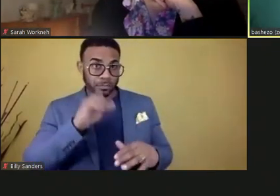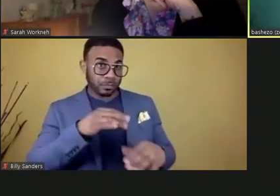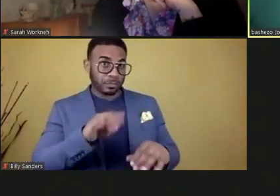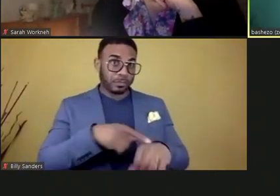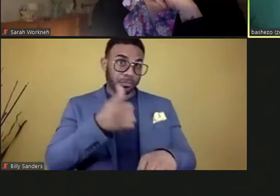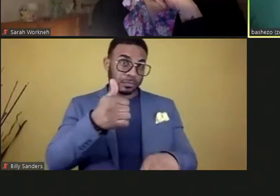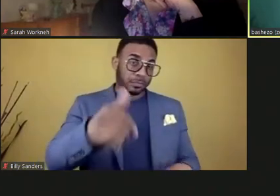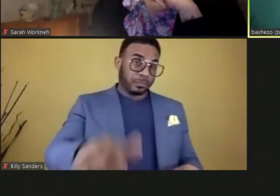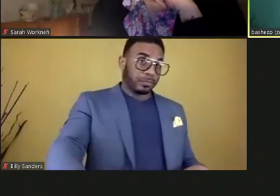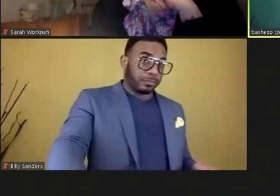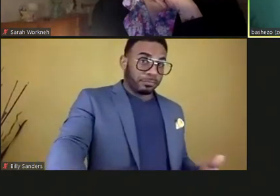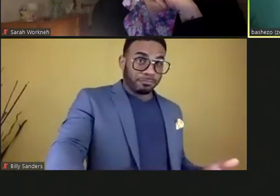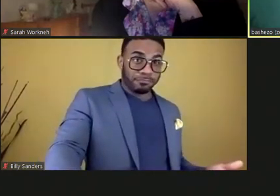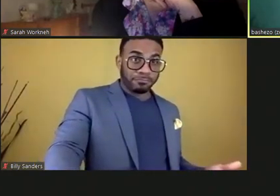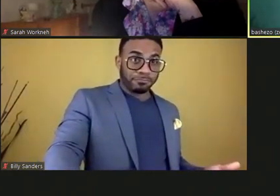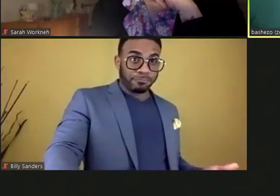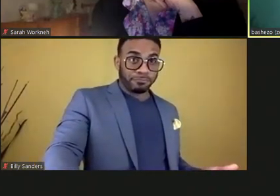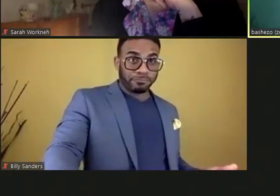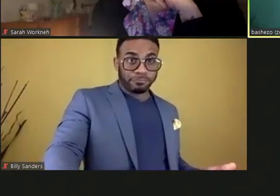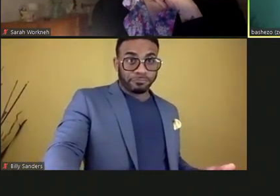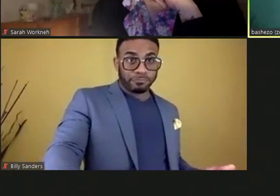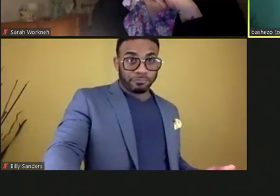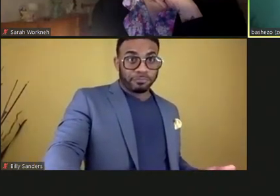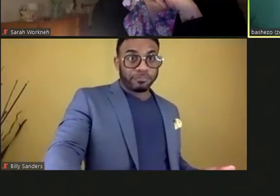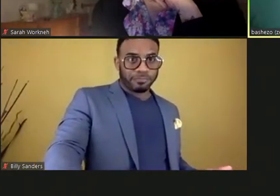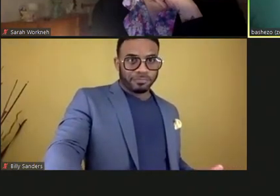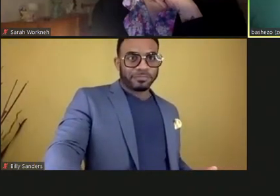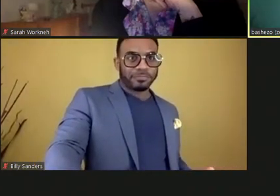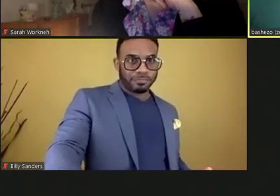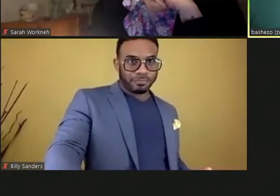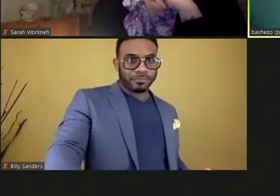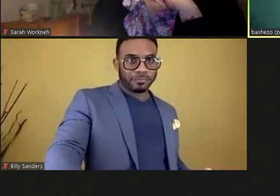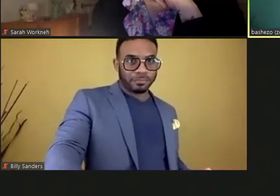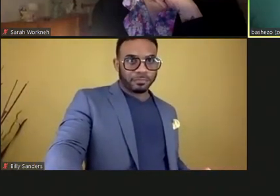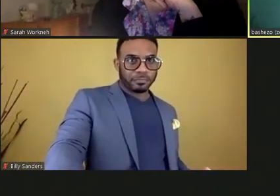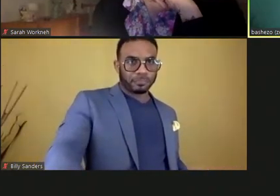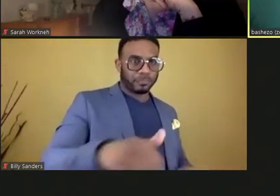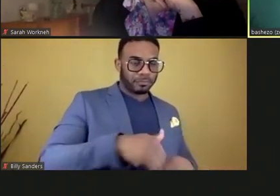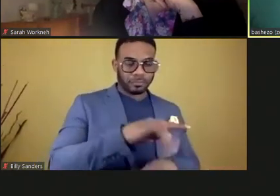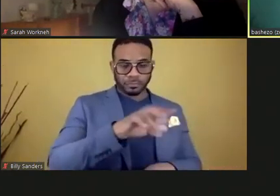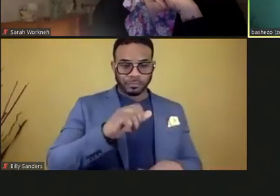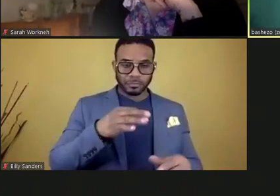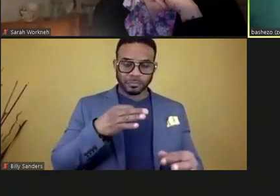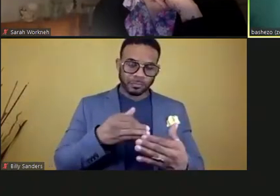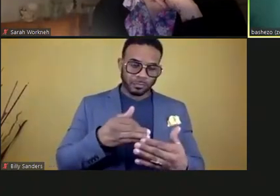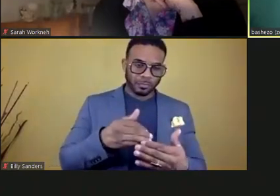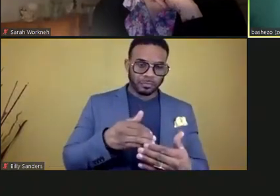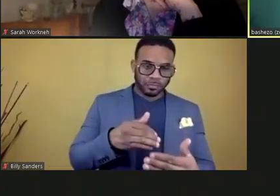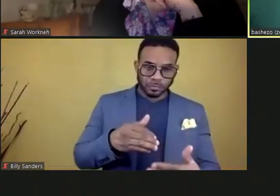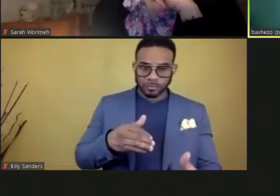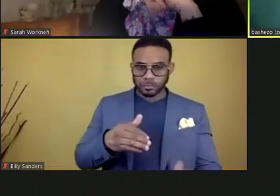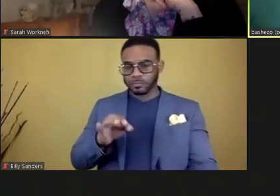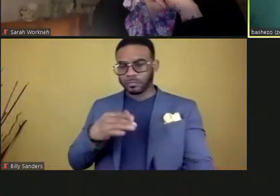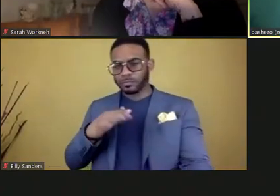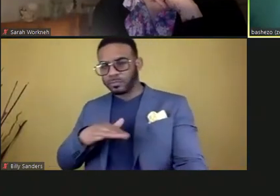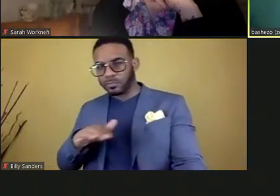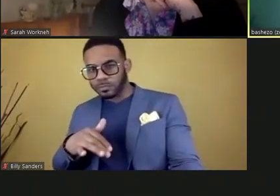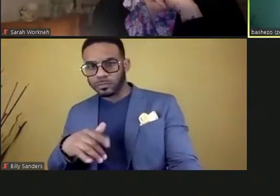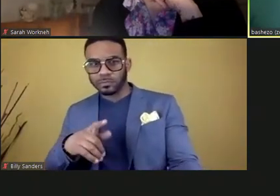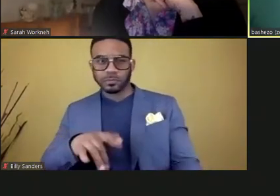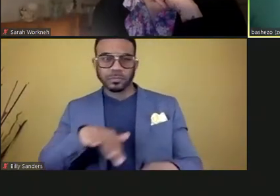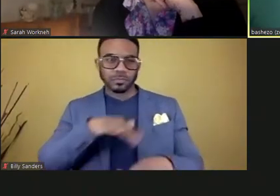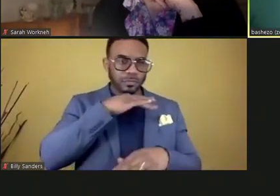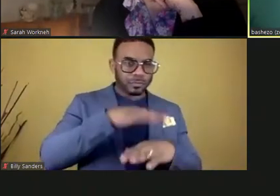longer in style. It'll end as soon as it's a little too uncomfortable, a little too dirty and too